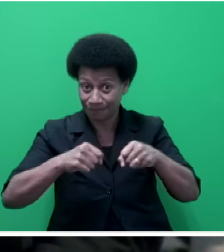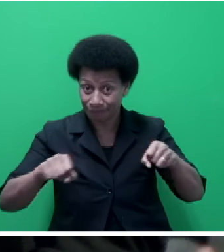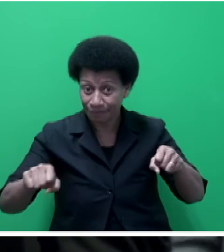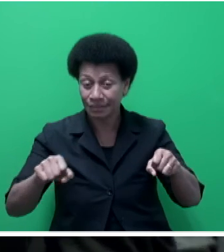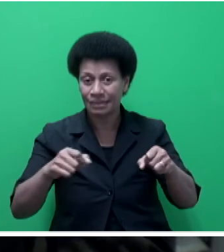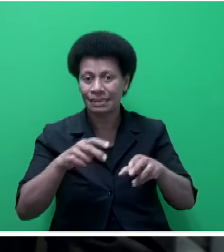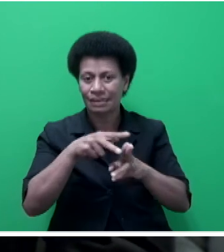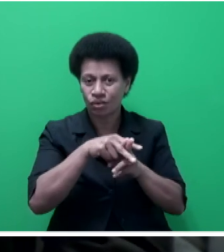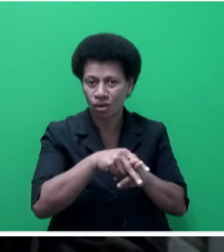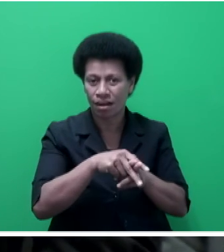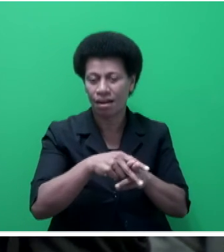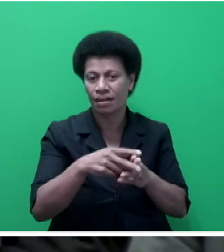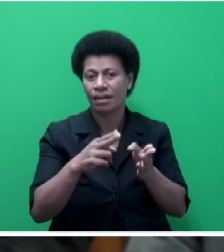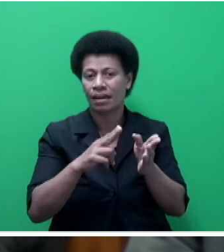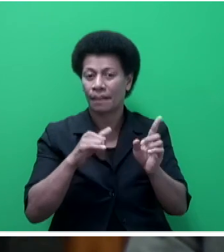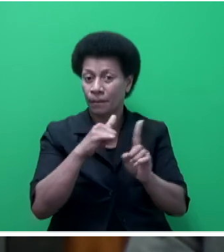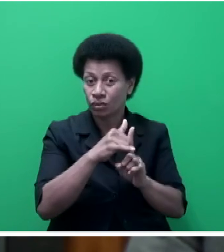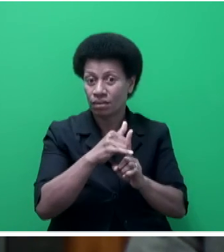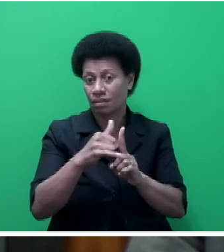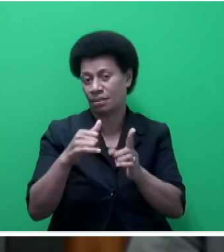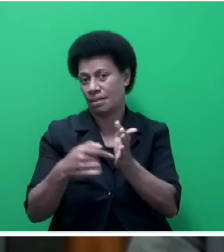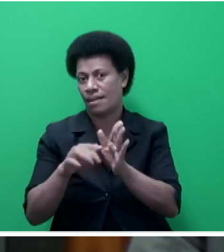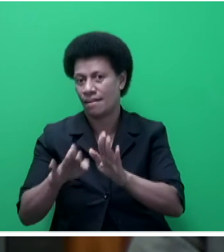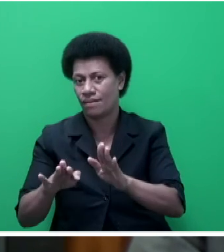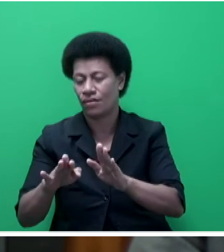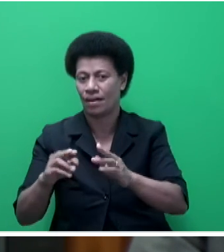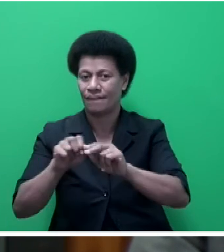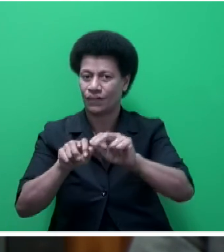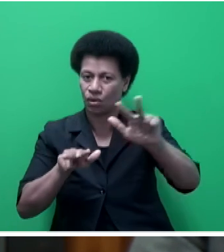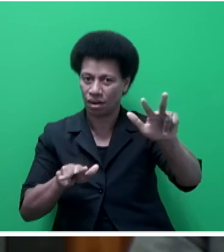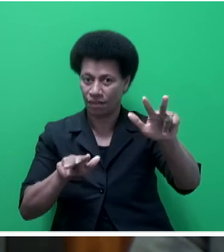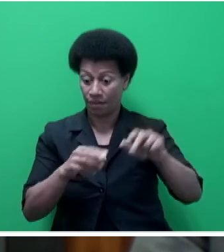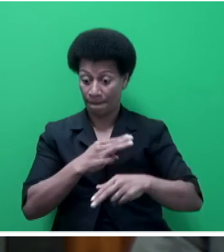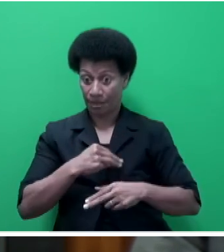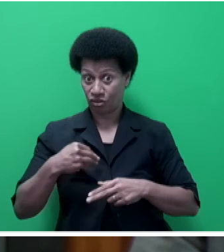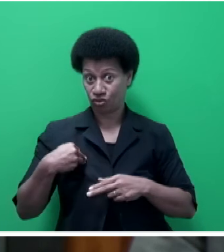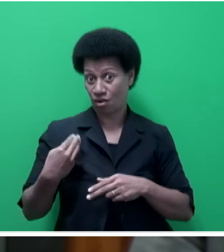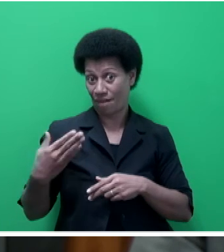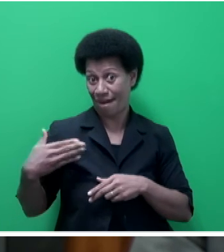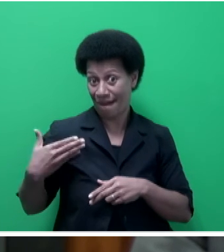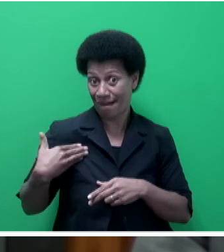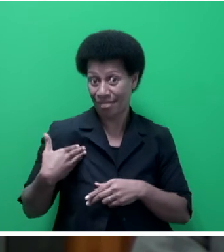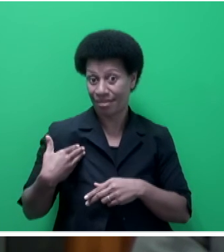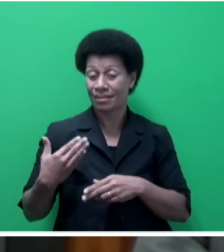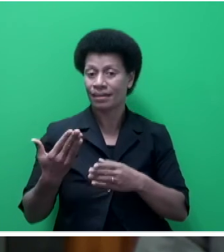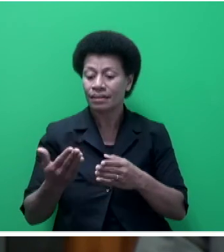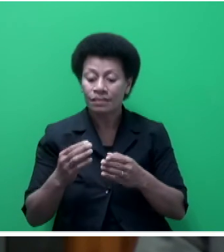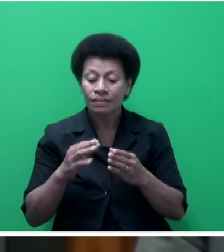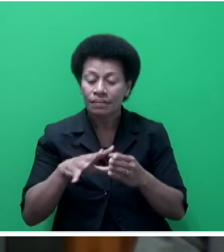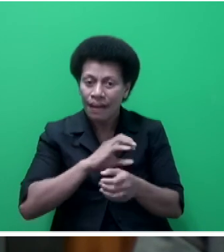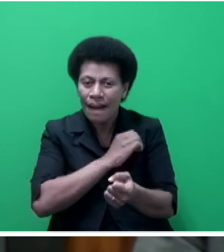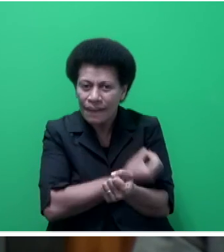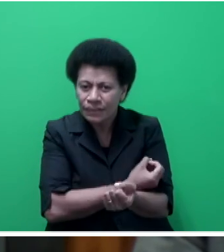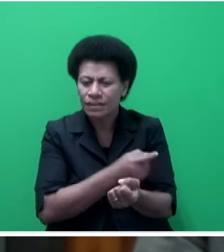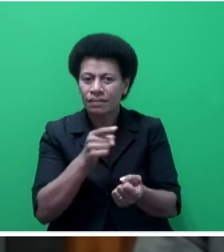Ra, Te Levu, and in Bono Levu. Moving forward, the ministry continues to support workforce development efforts, and FNU has